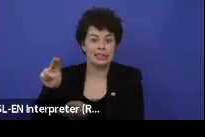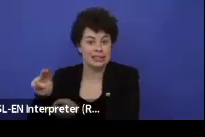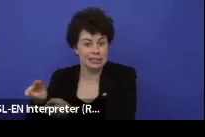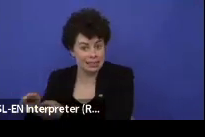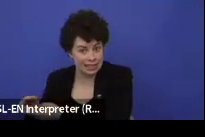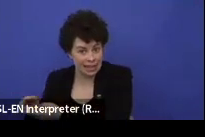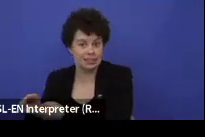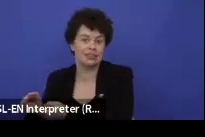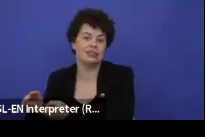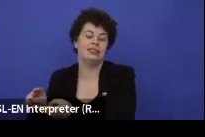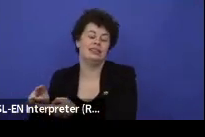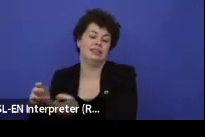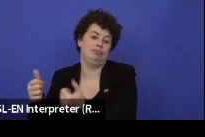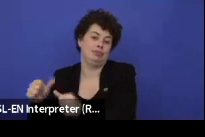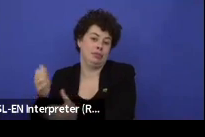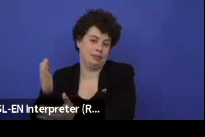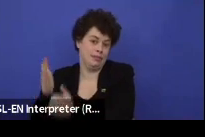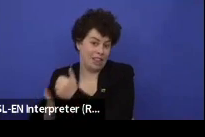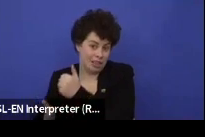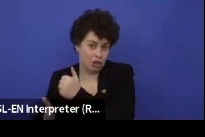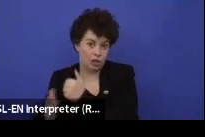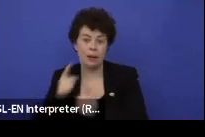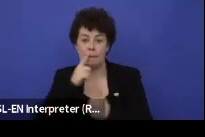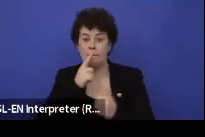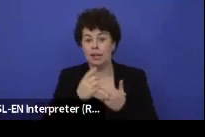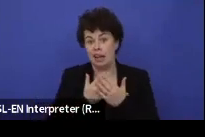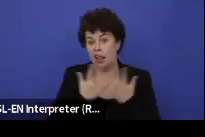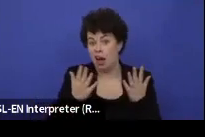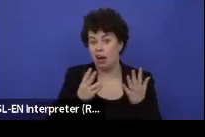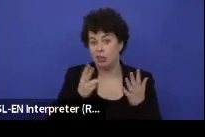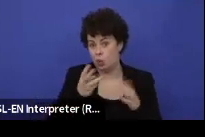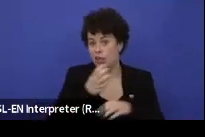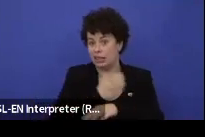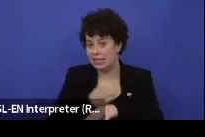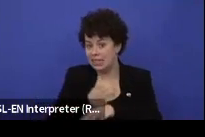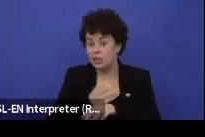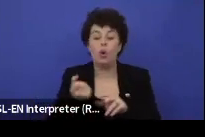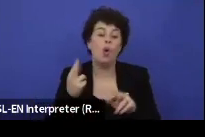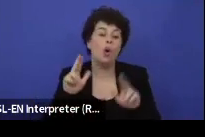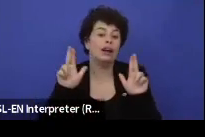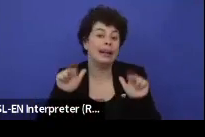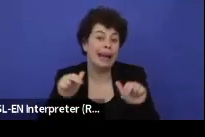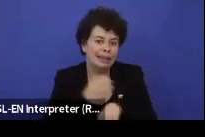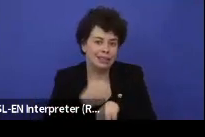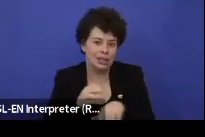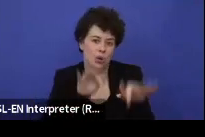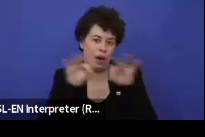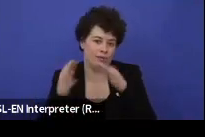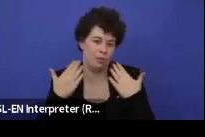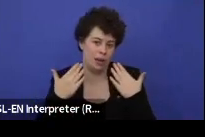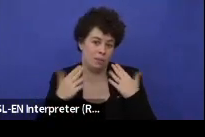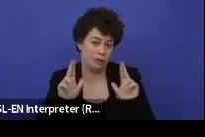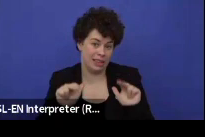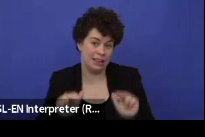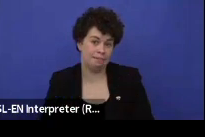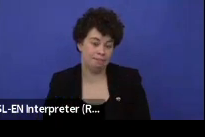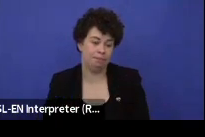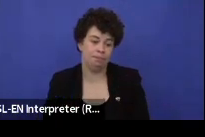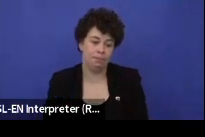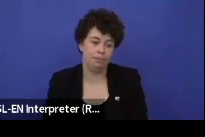word. But a lot of them will continue or can continue after menopause.